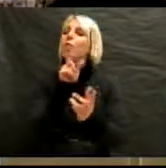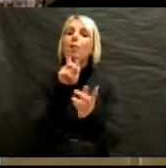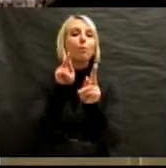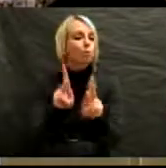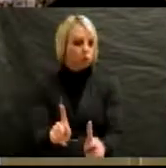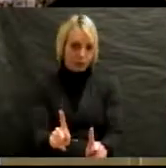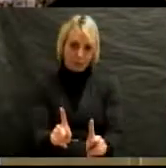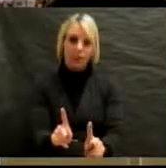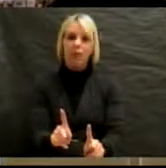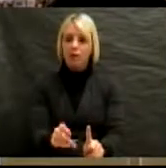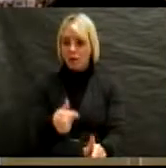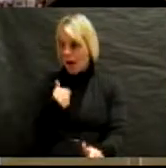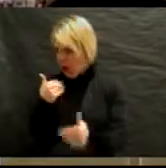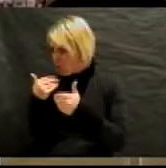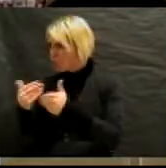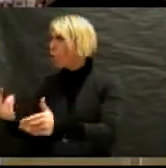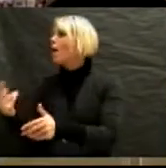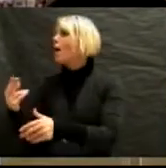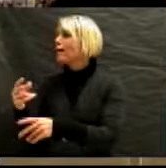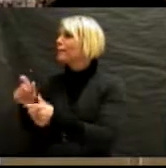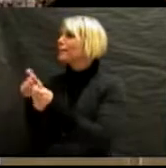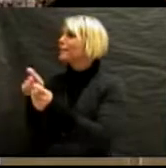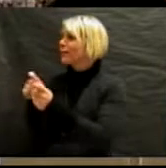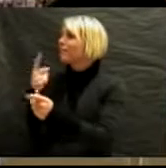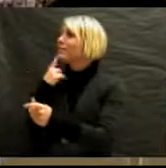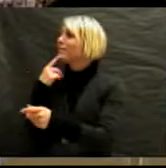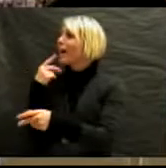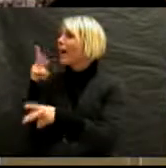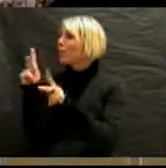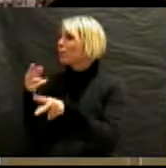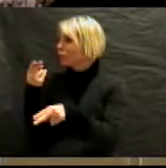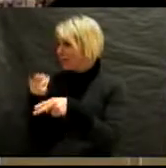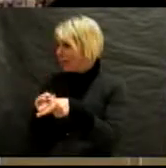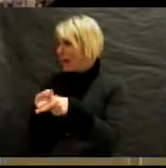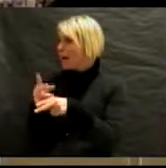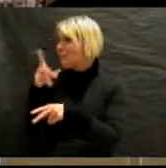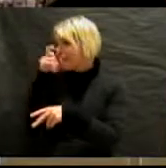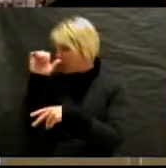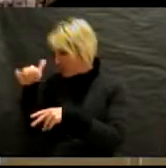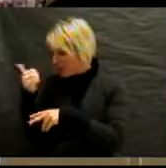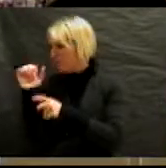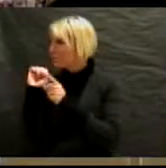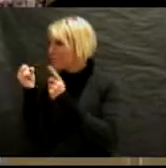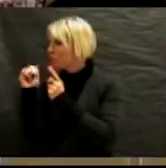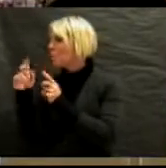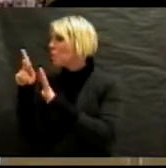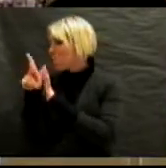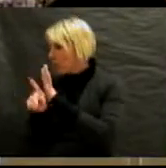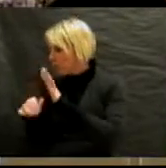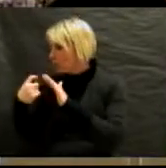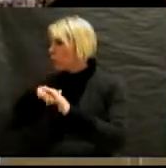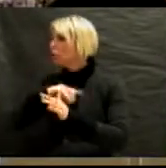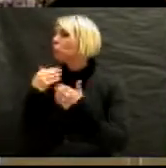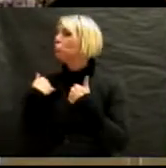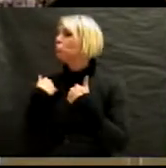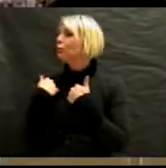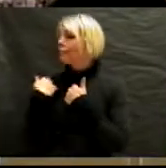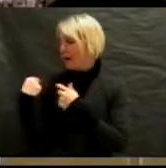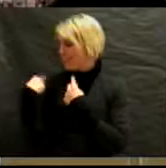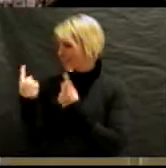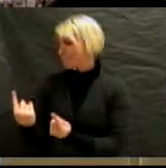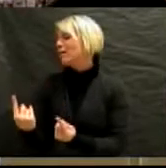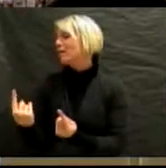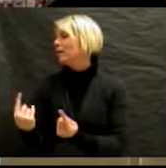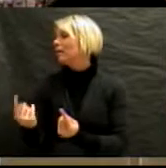the other situations with our policy that we've had. So I would go ahead and actually say our Director of Teaching and Learning, Colleen Cardenuto, would be our